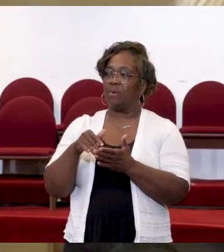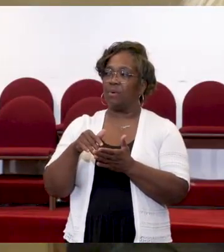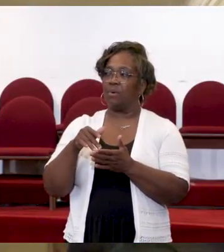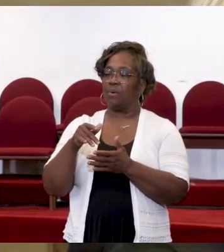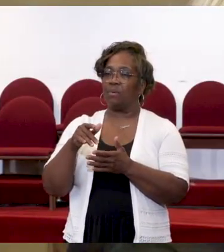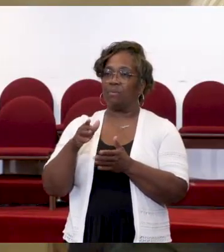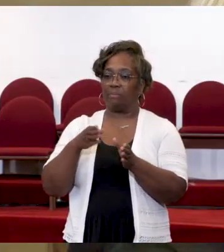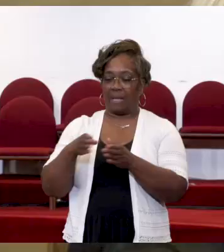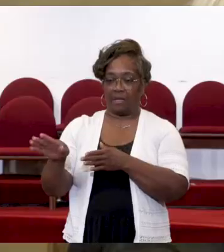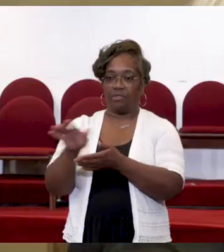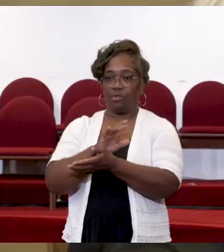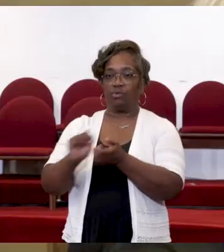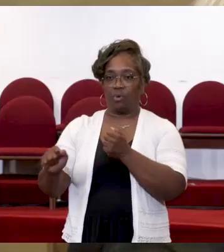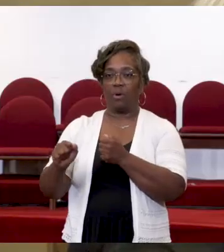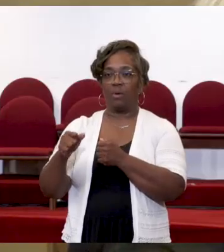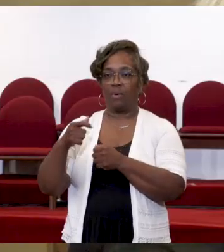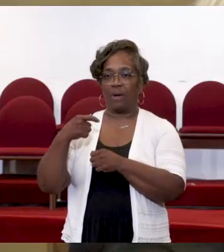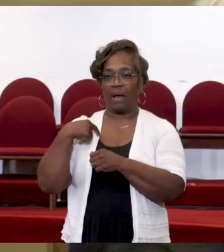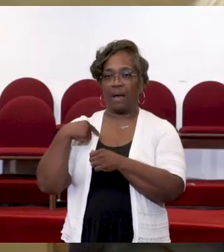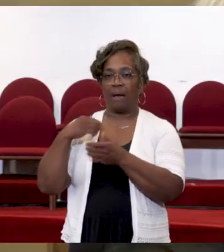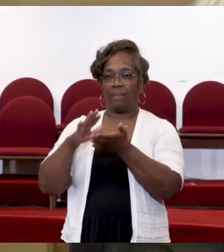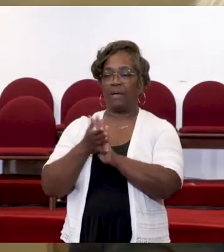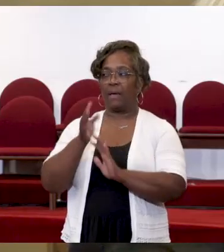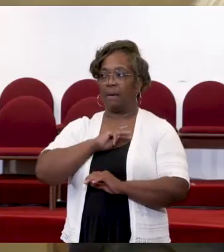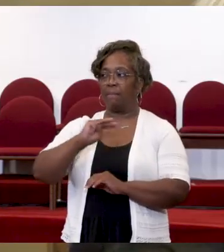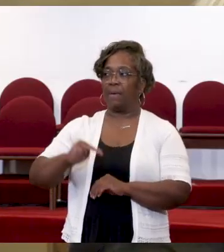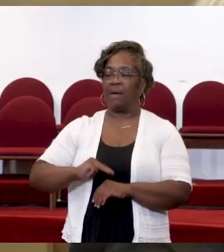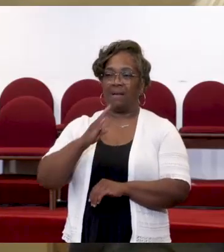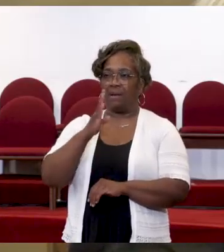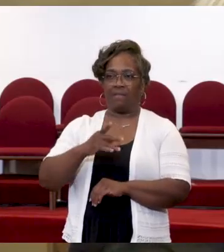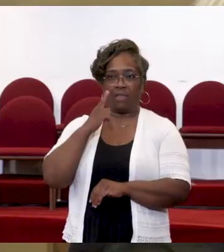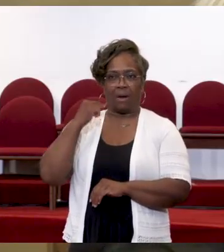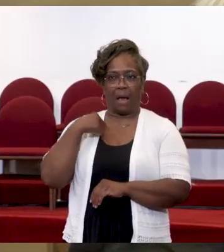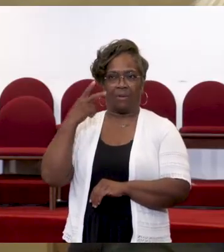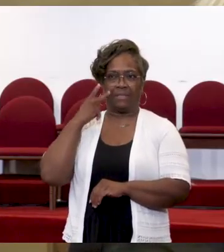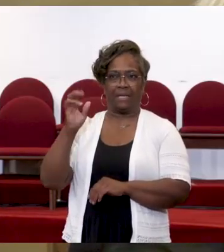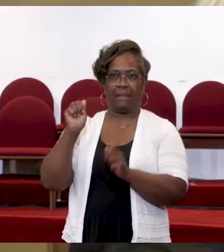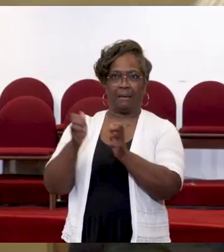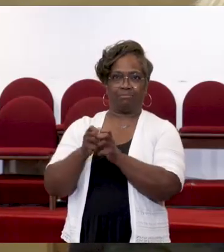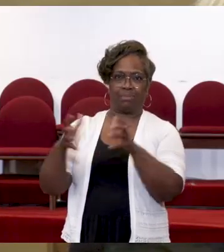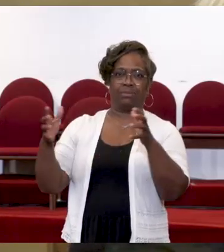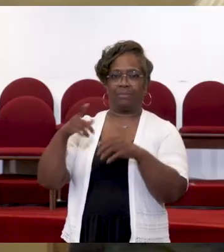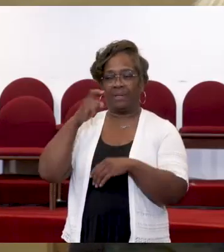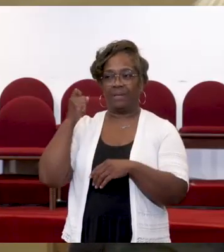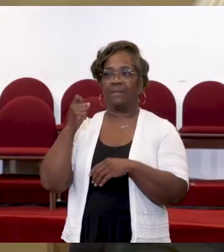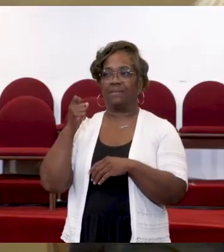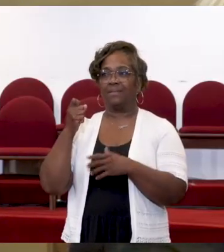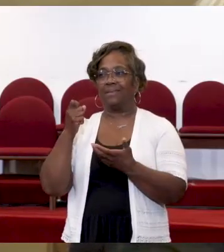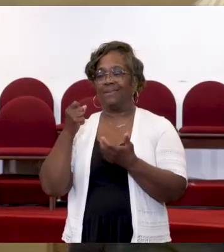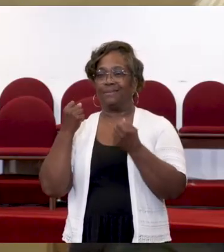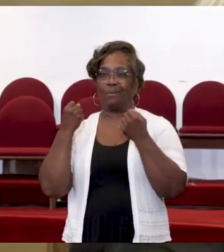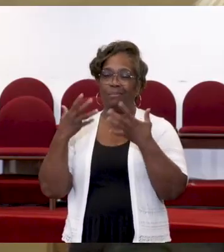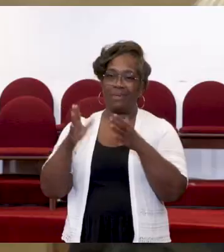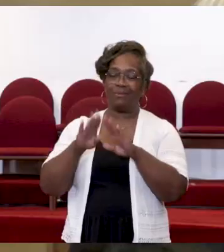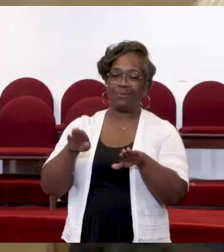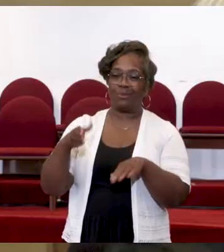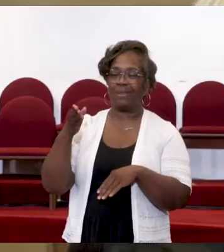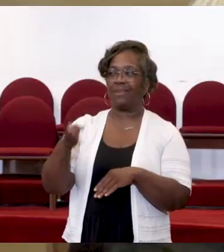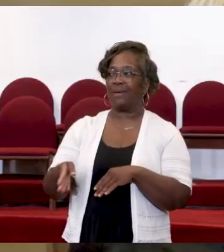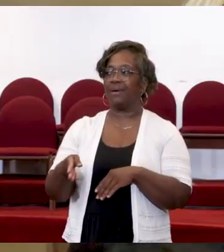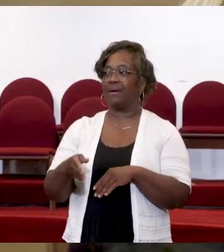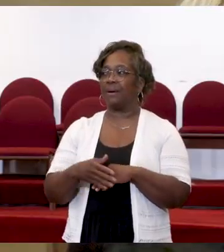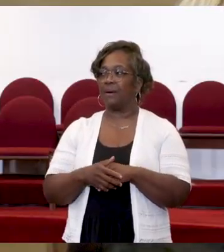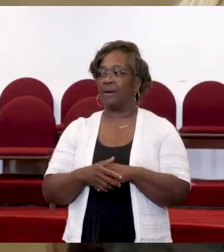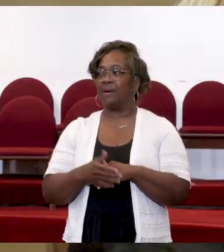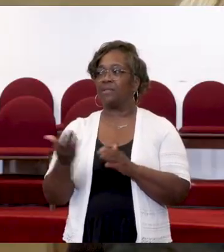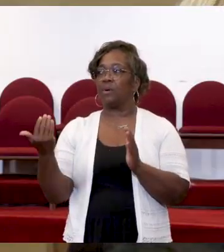into office. I never thought I'd see an expansion of the center because there were so many kids there. And so, you